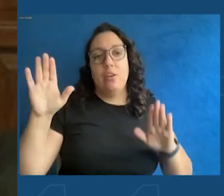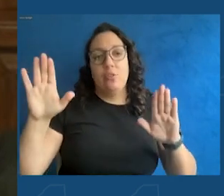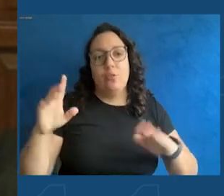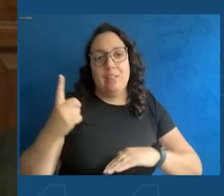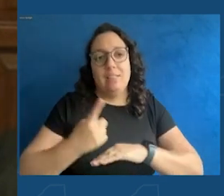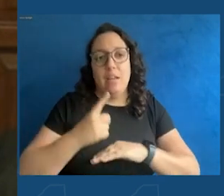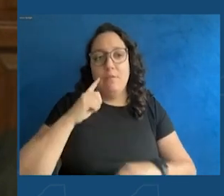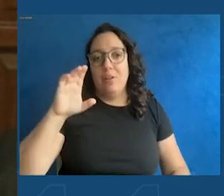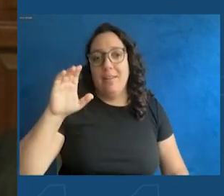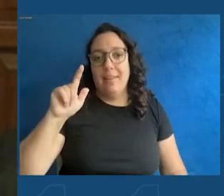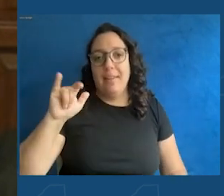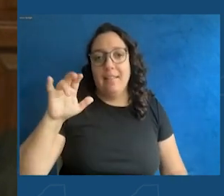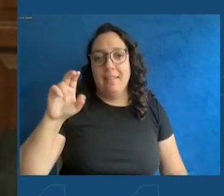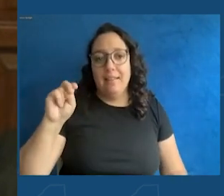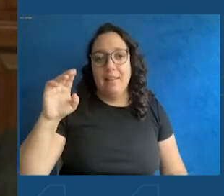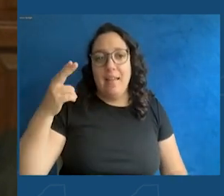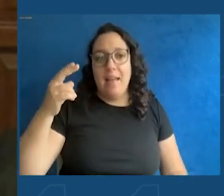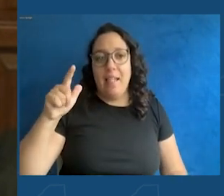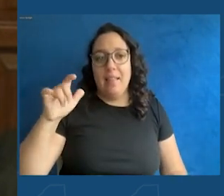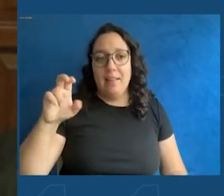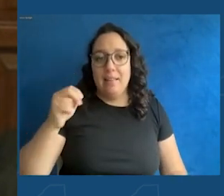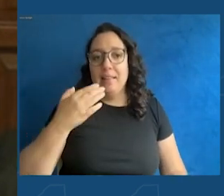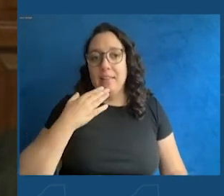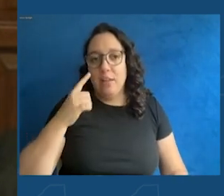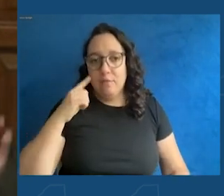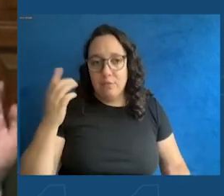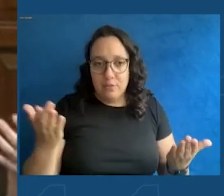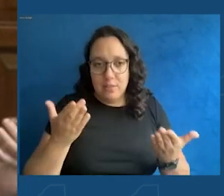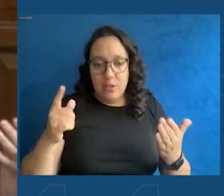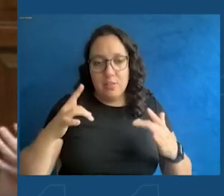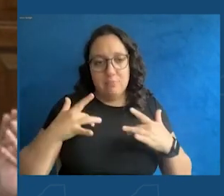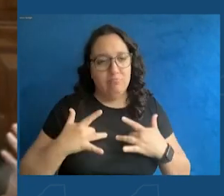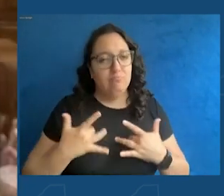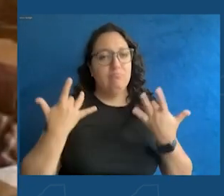thank you, everyone, for being part of this momentous occasion.